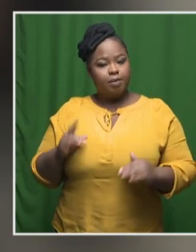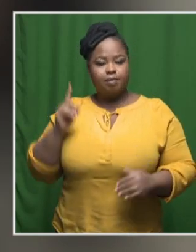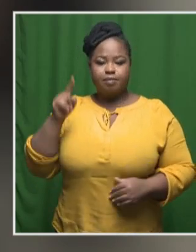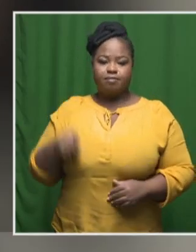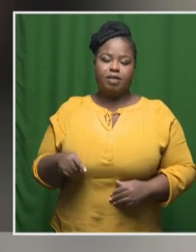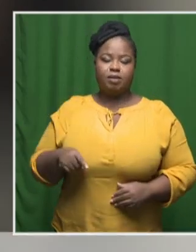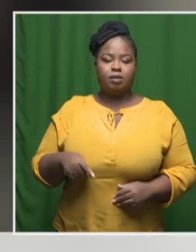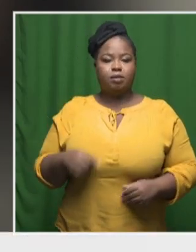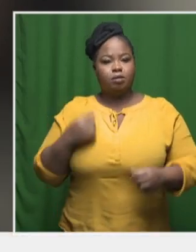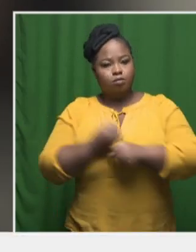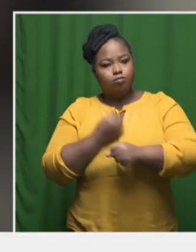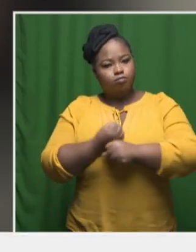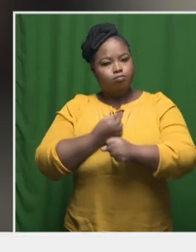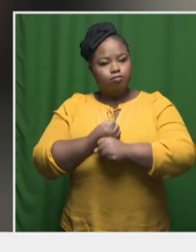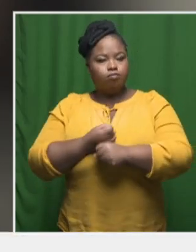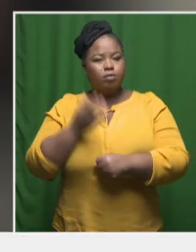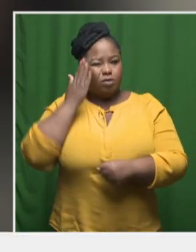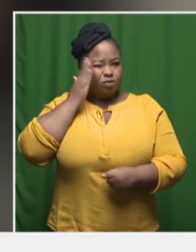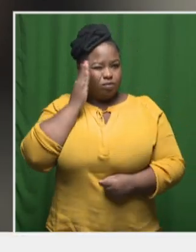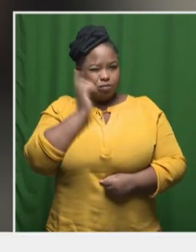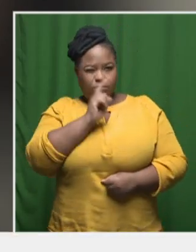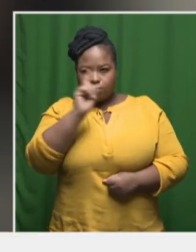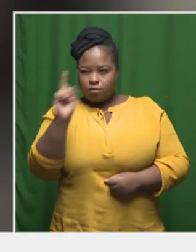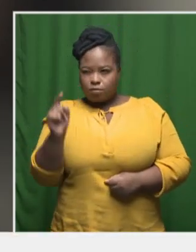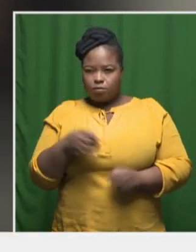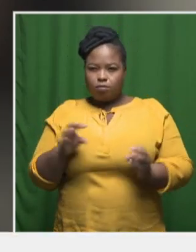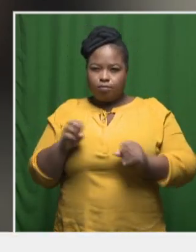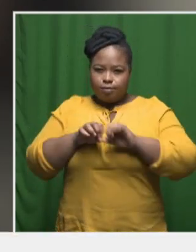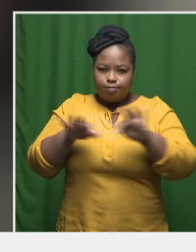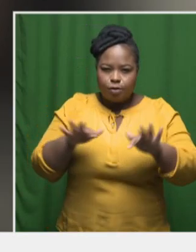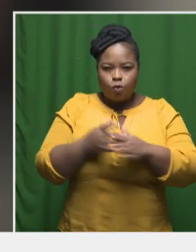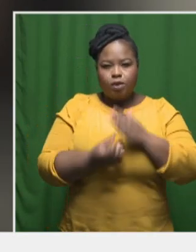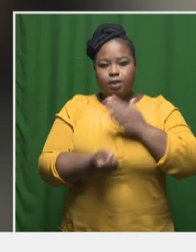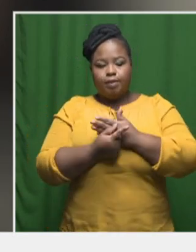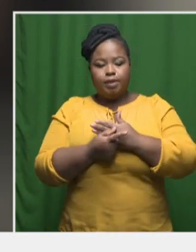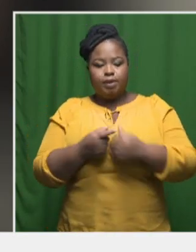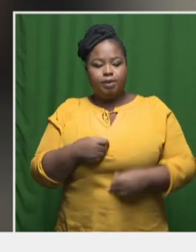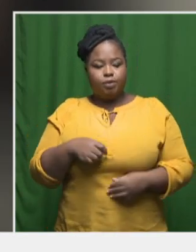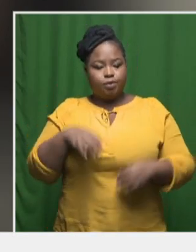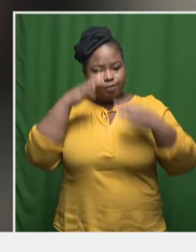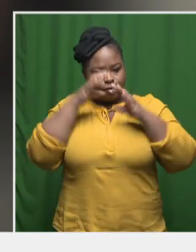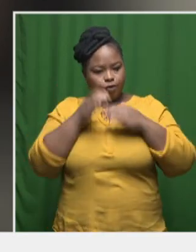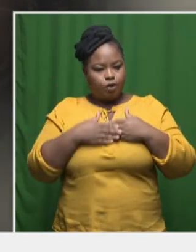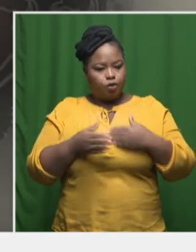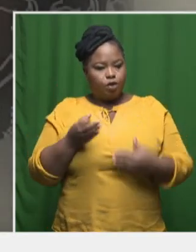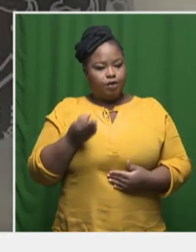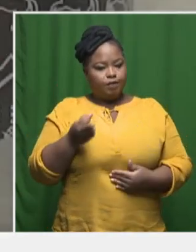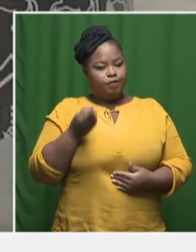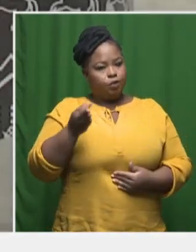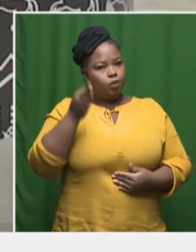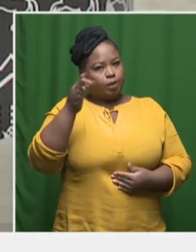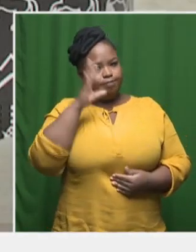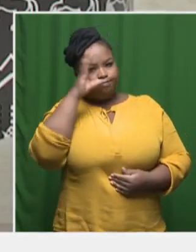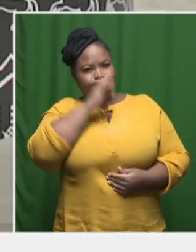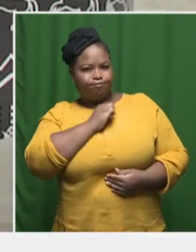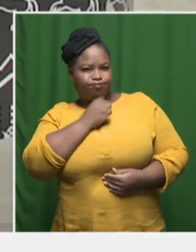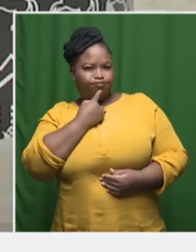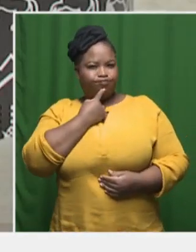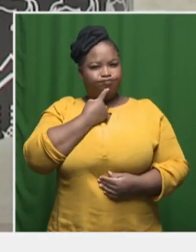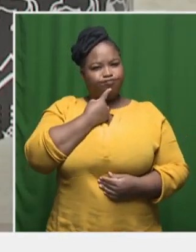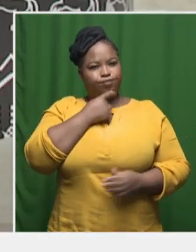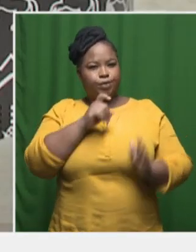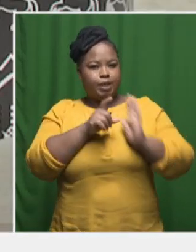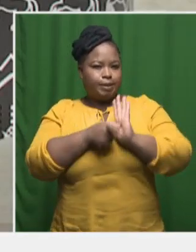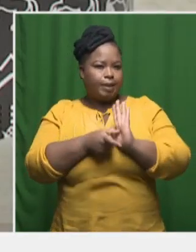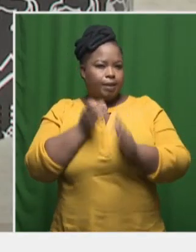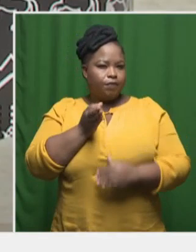finger on the pulse. We need to know what the trends are doing. We need to look into the future and kind of forecast or speculate as to where the design industry